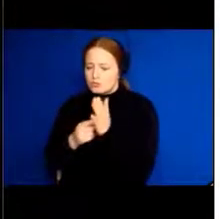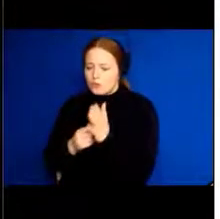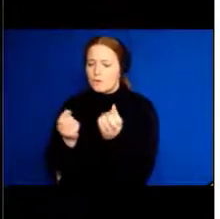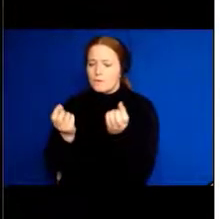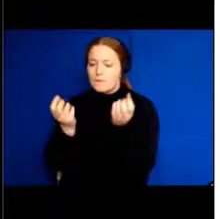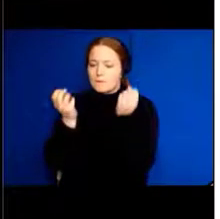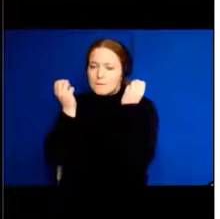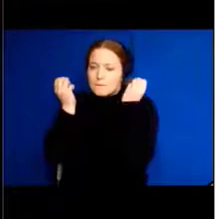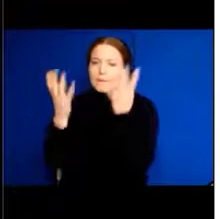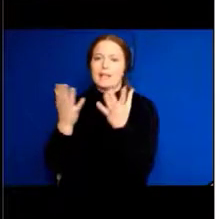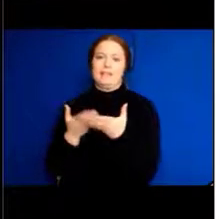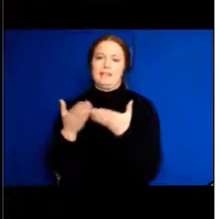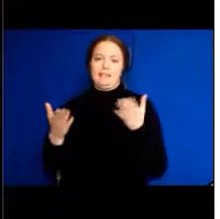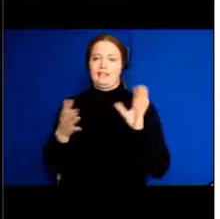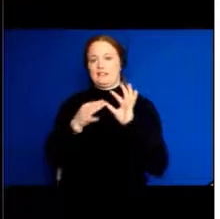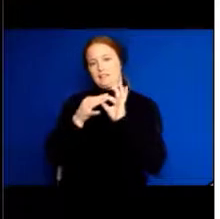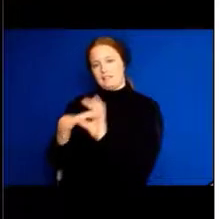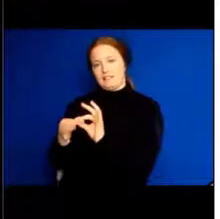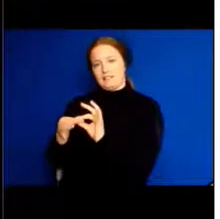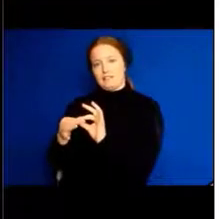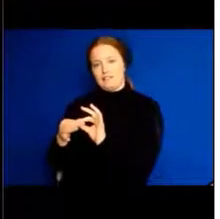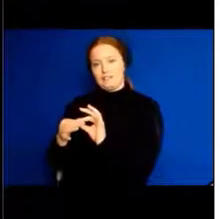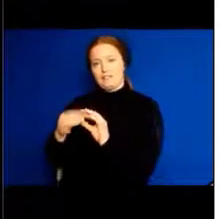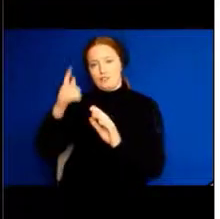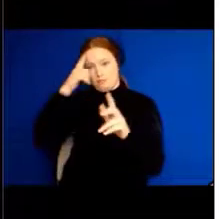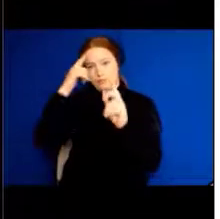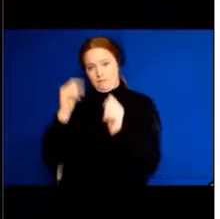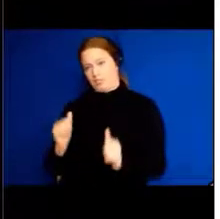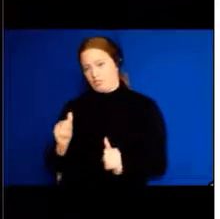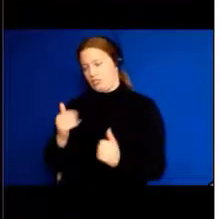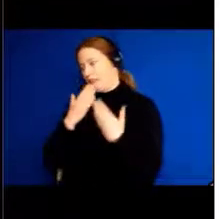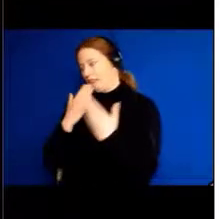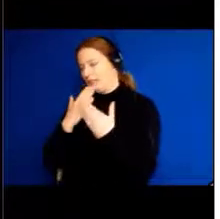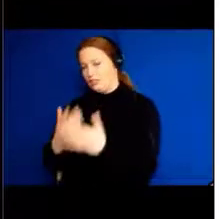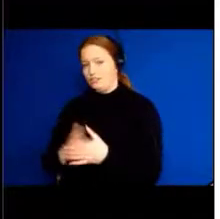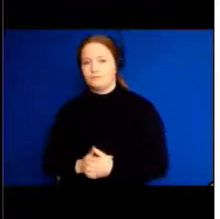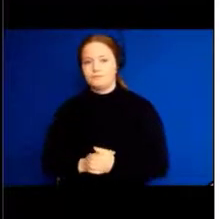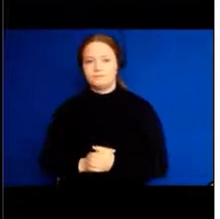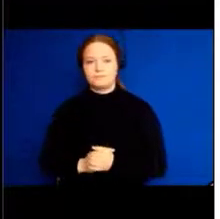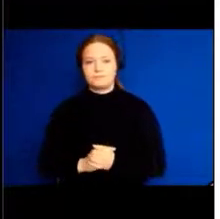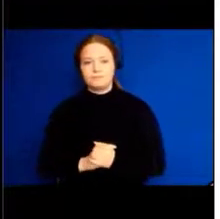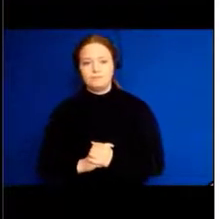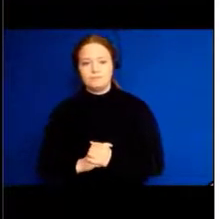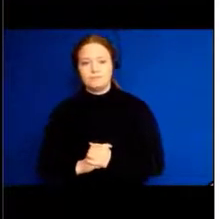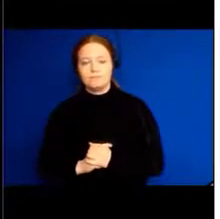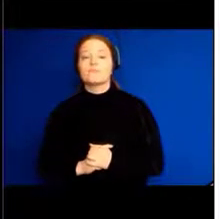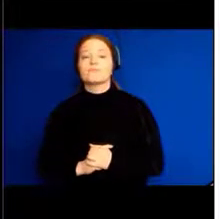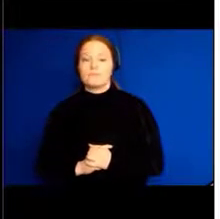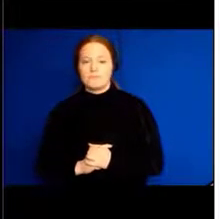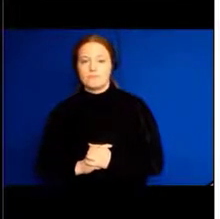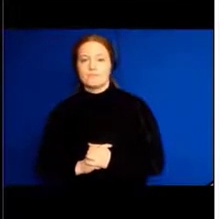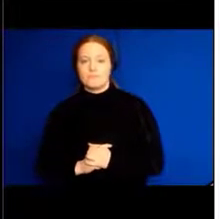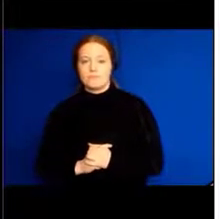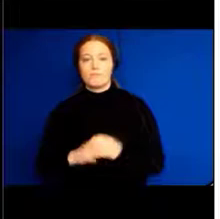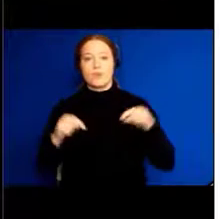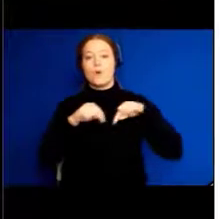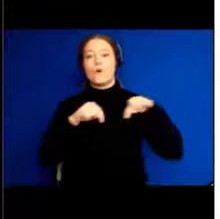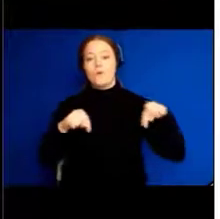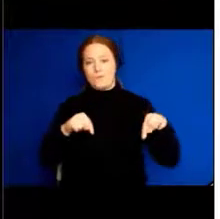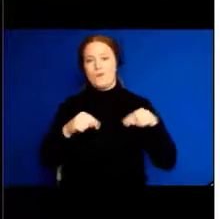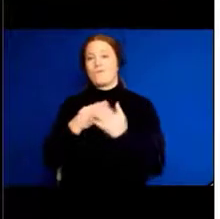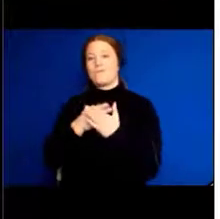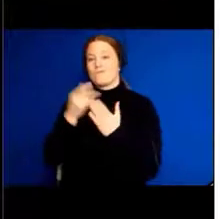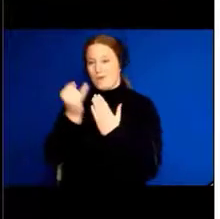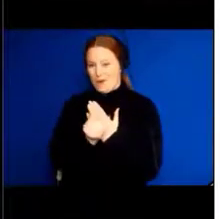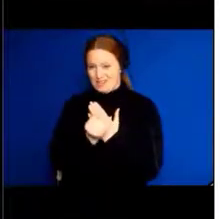just a little bit now about the art making. This is the project slide, right? I'm